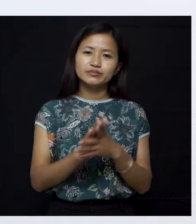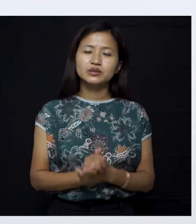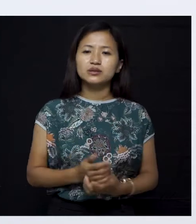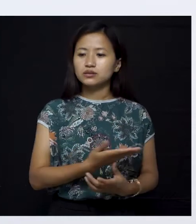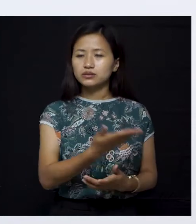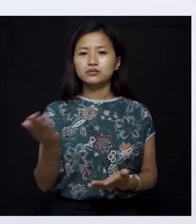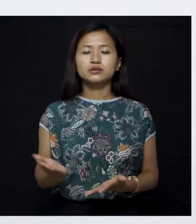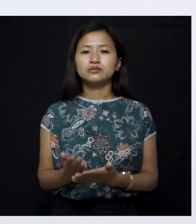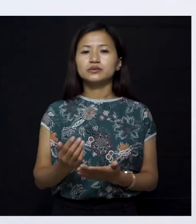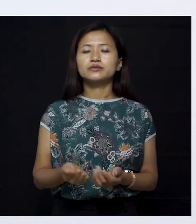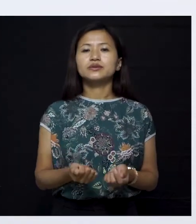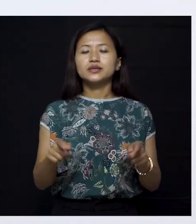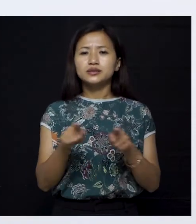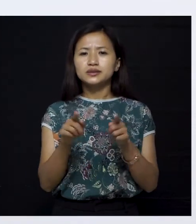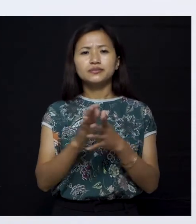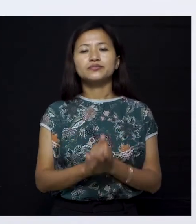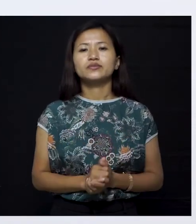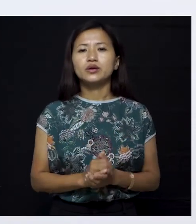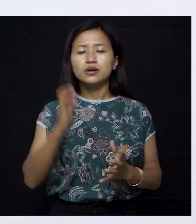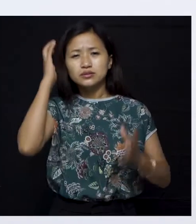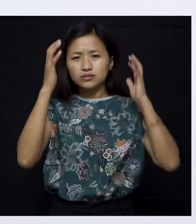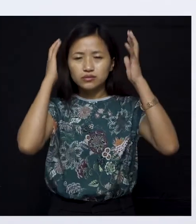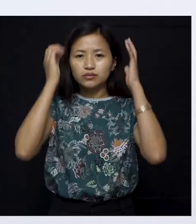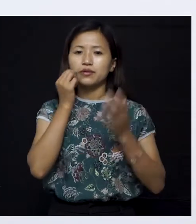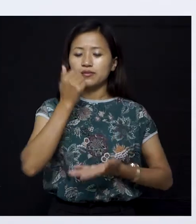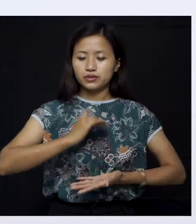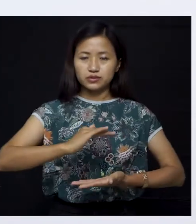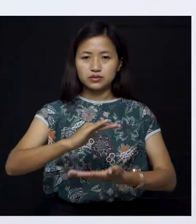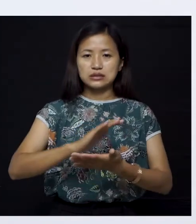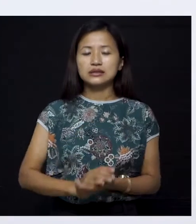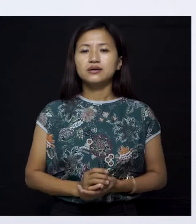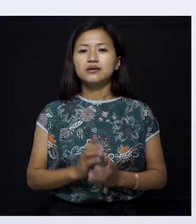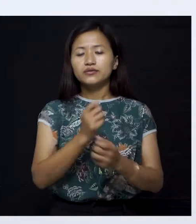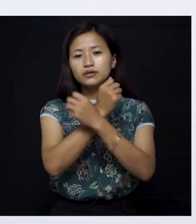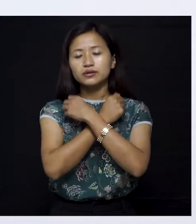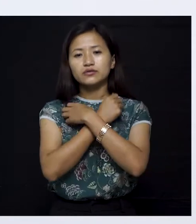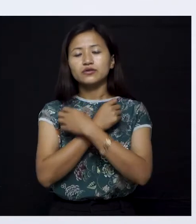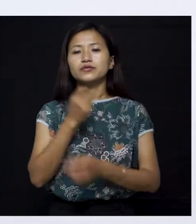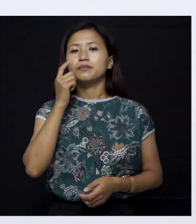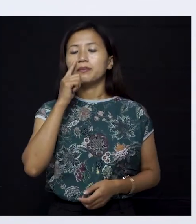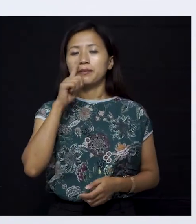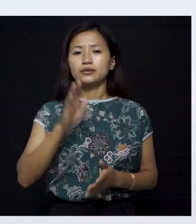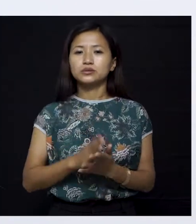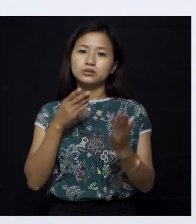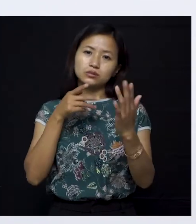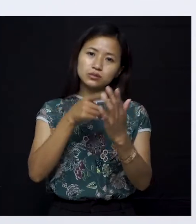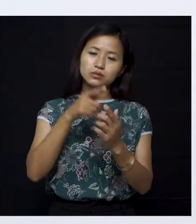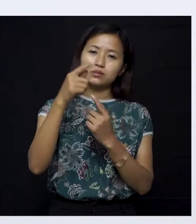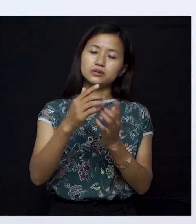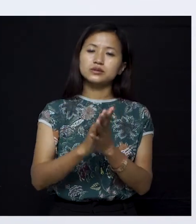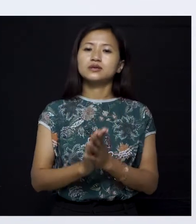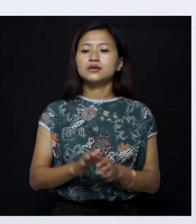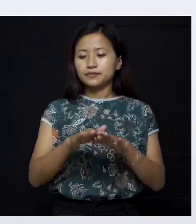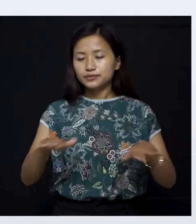their say, right? She's so worried for the son, and it is because of the love of mothers towards their children that they even